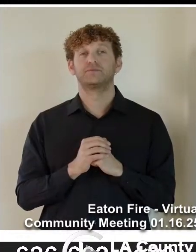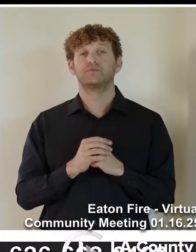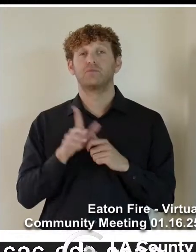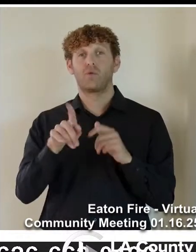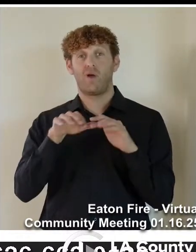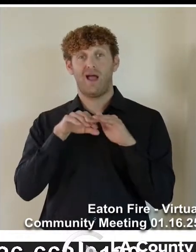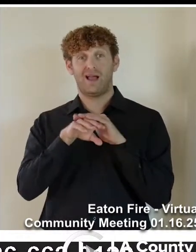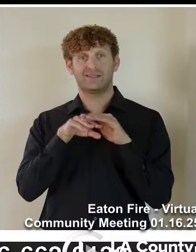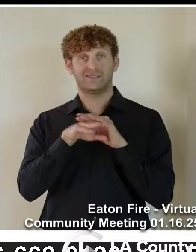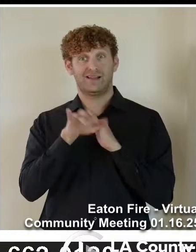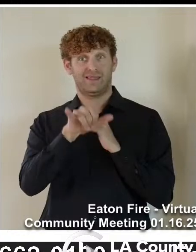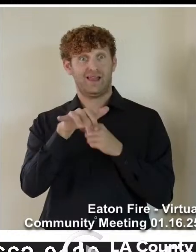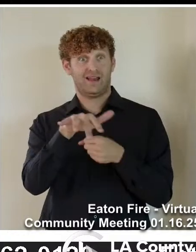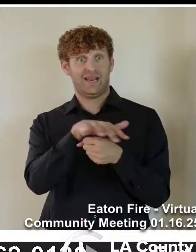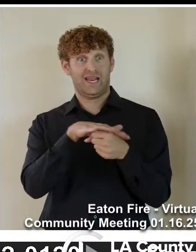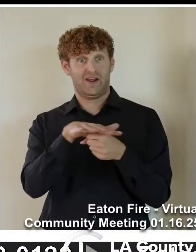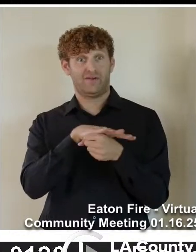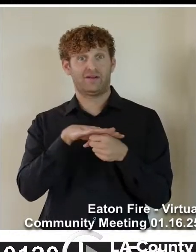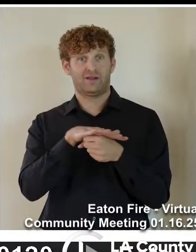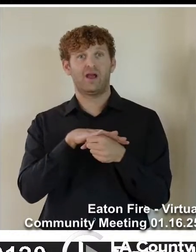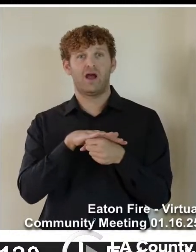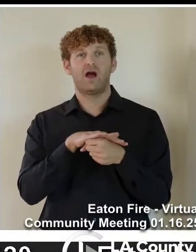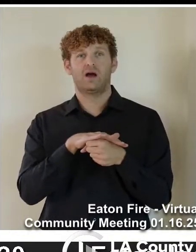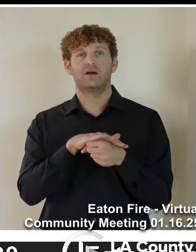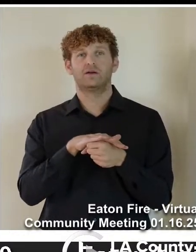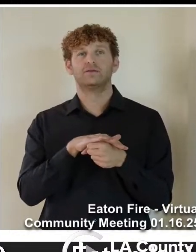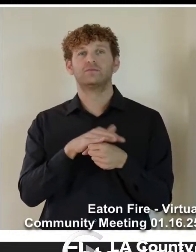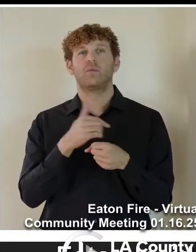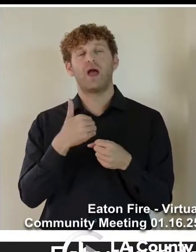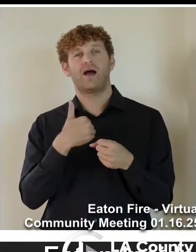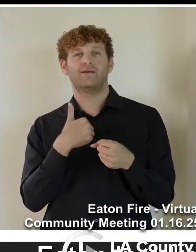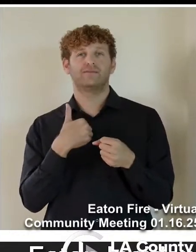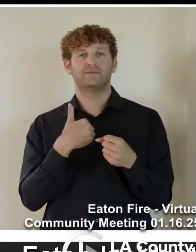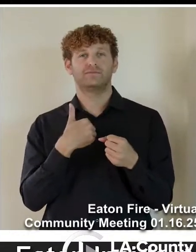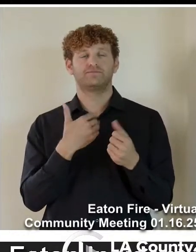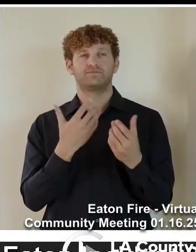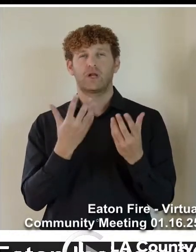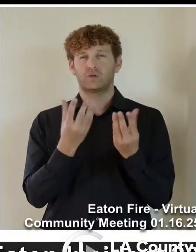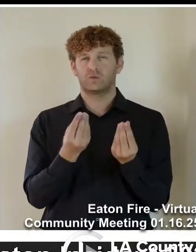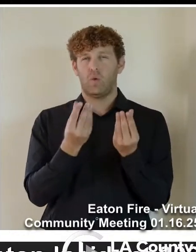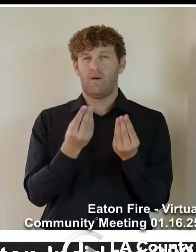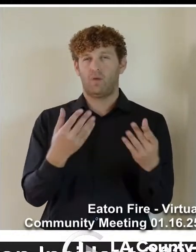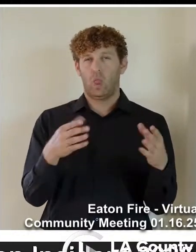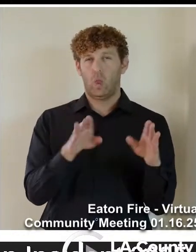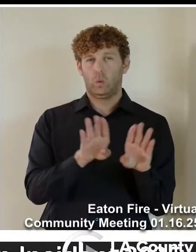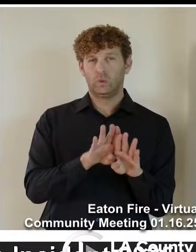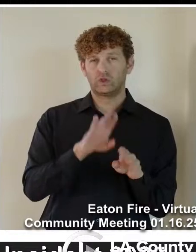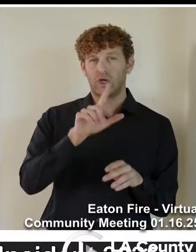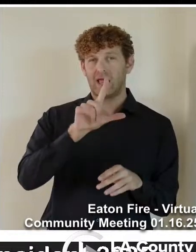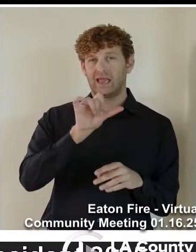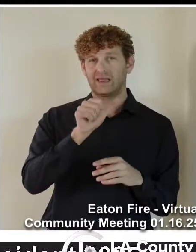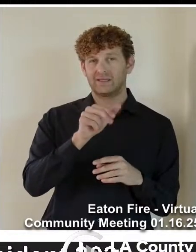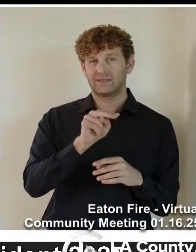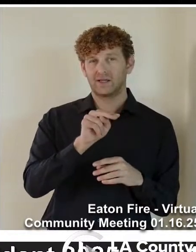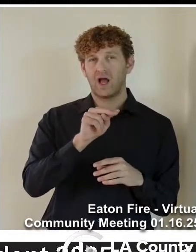area, we have soft closures at Canyon Crest at Lincoln, and you will need proof of